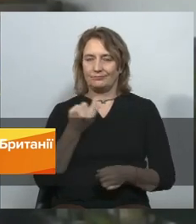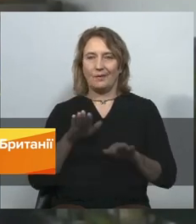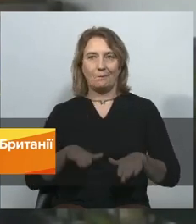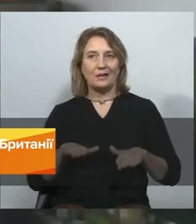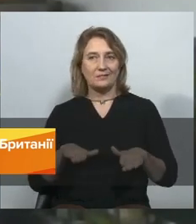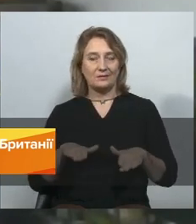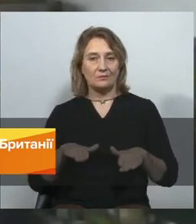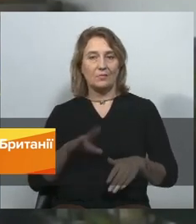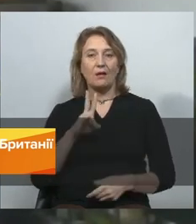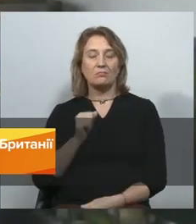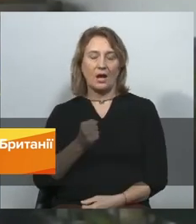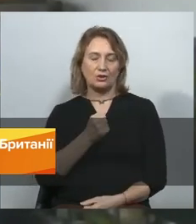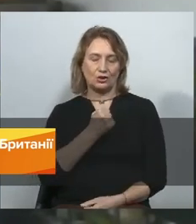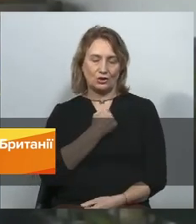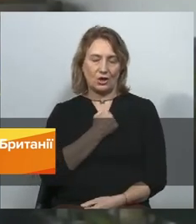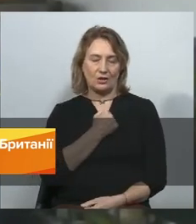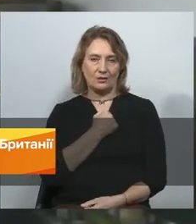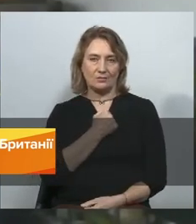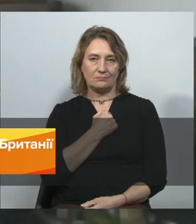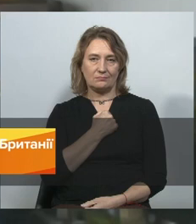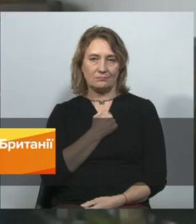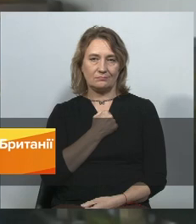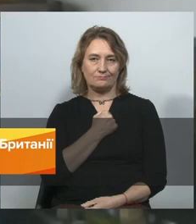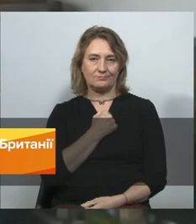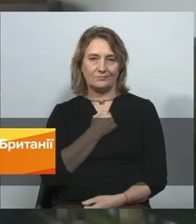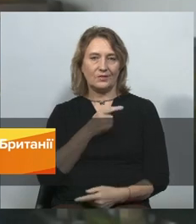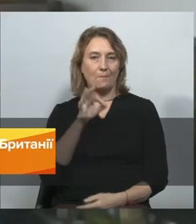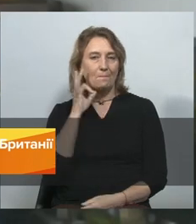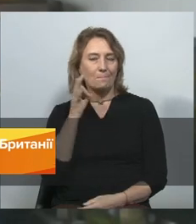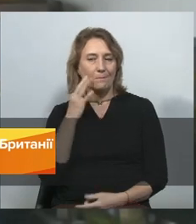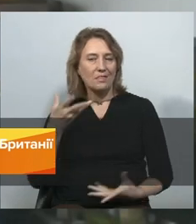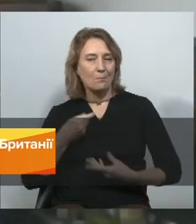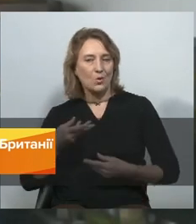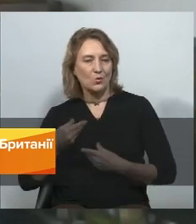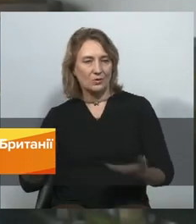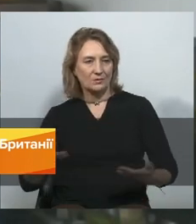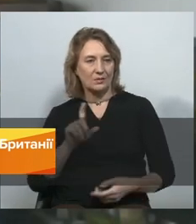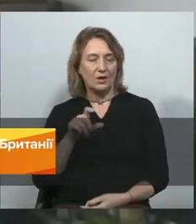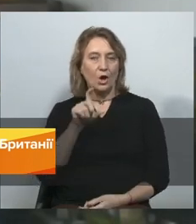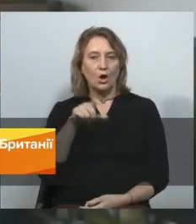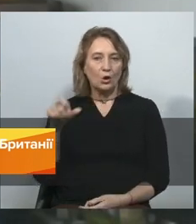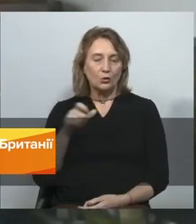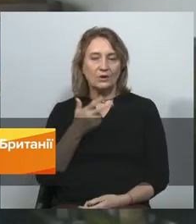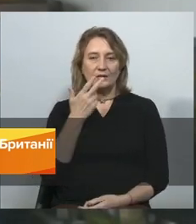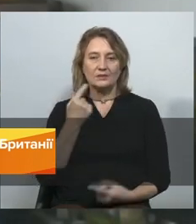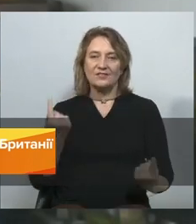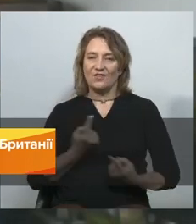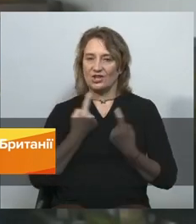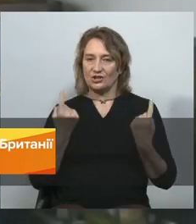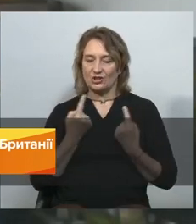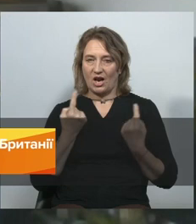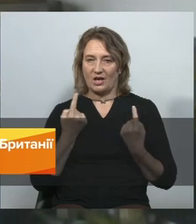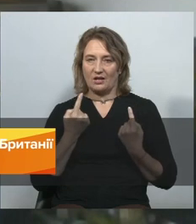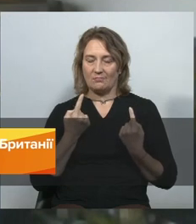universal. That's the phenomenon where we choose to believe what we want to believe. So we're more likely to